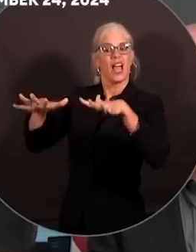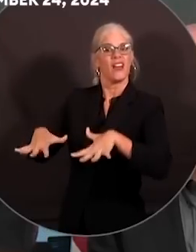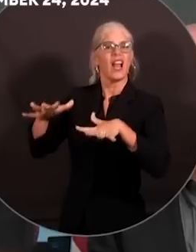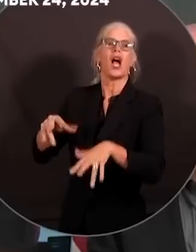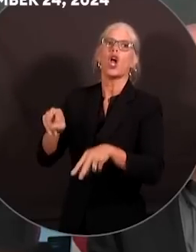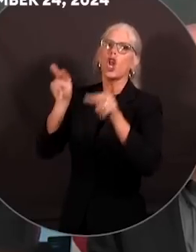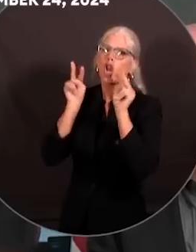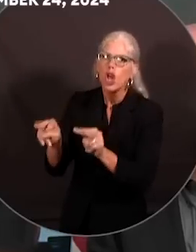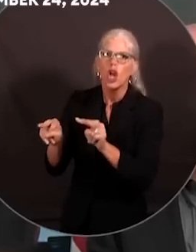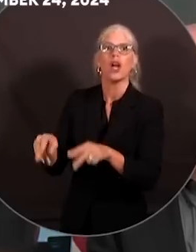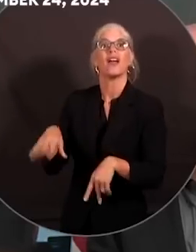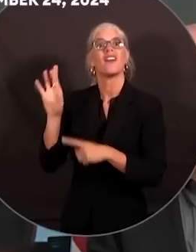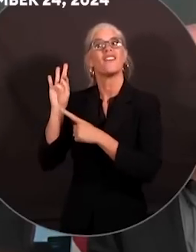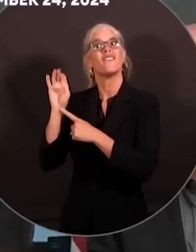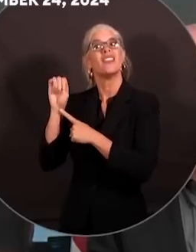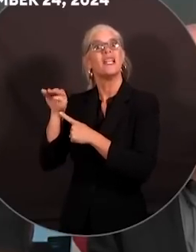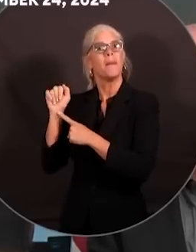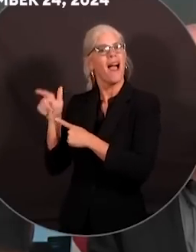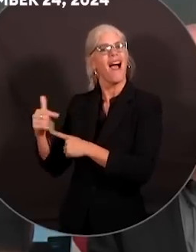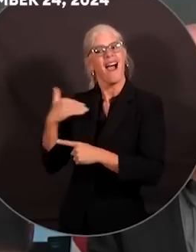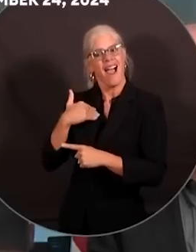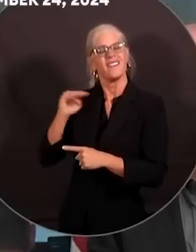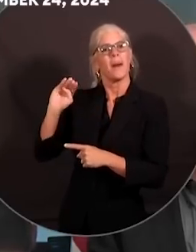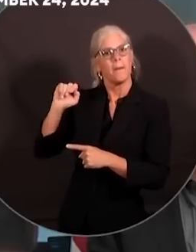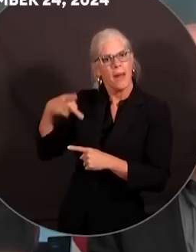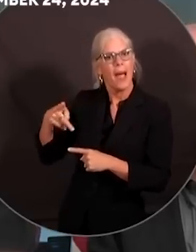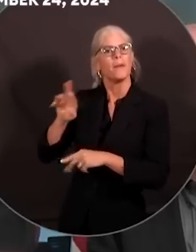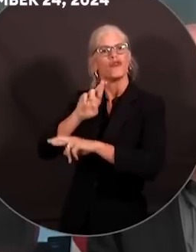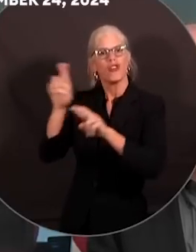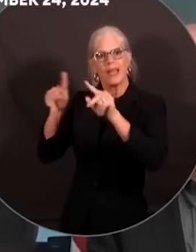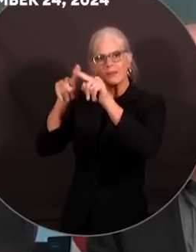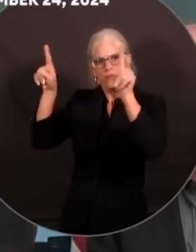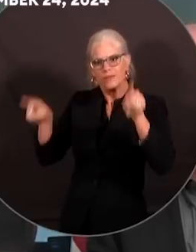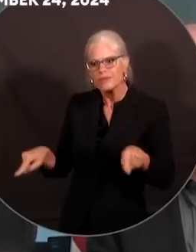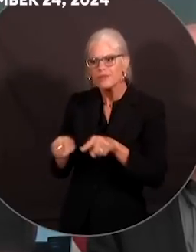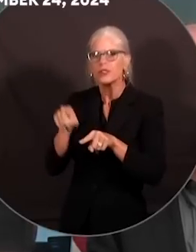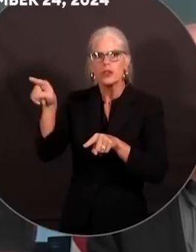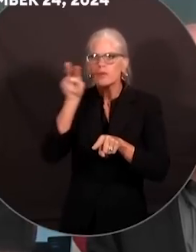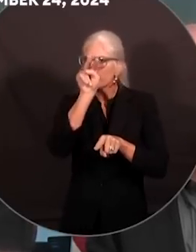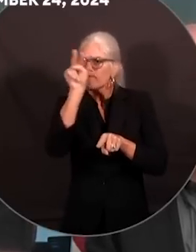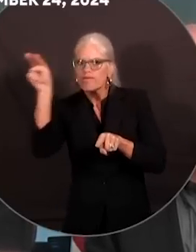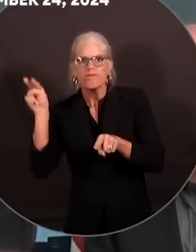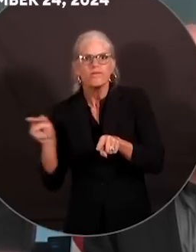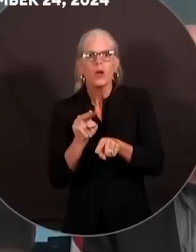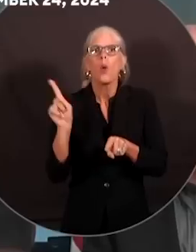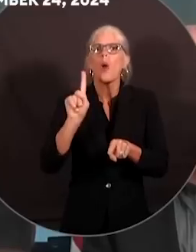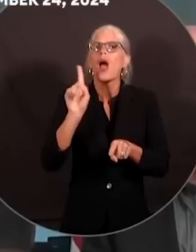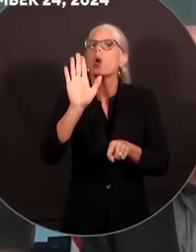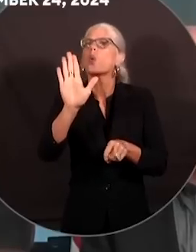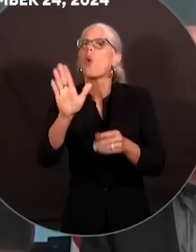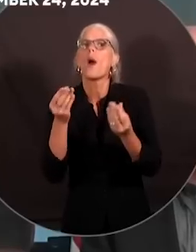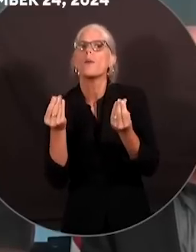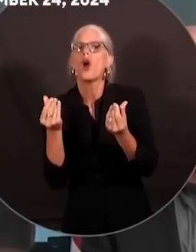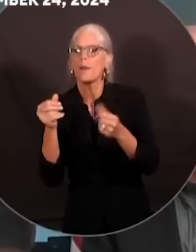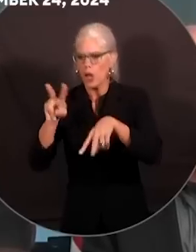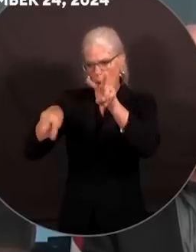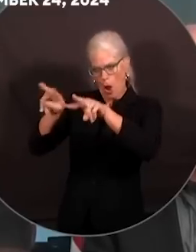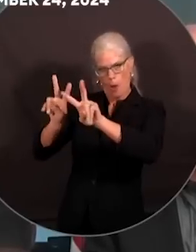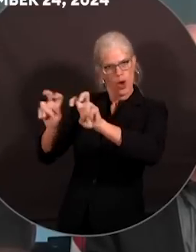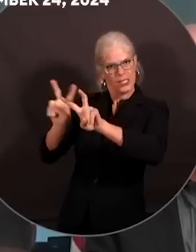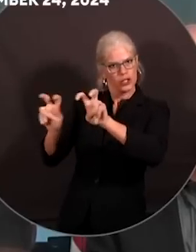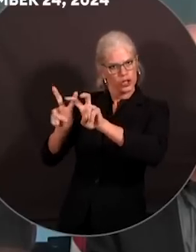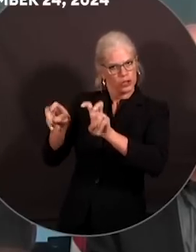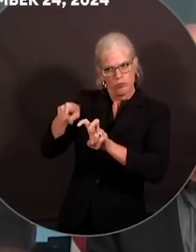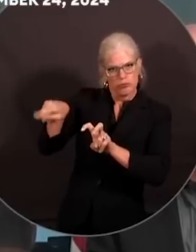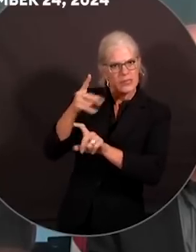MAP Service Center at msc.fema.gov or through the property appraiser's website. Floridians can also get up-to-date